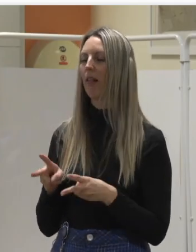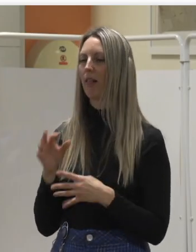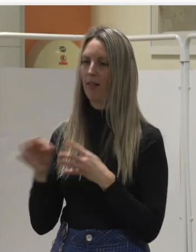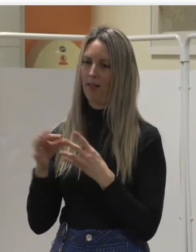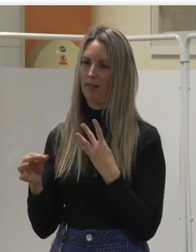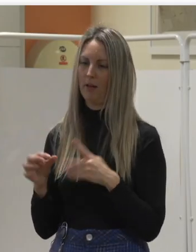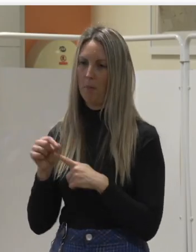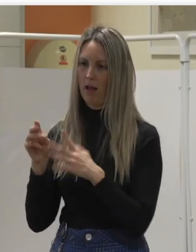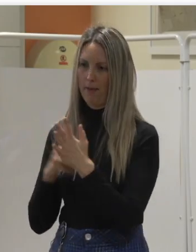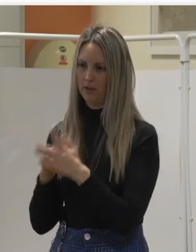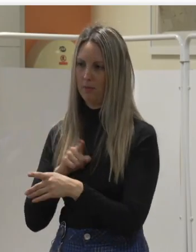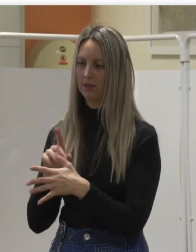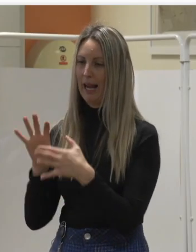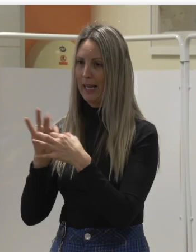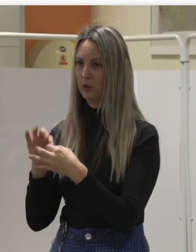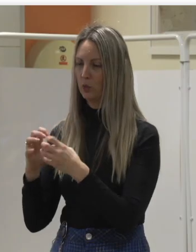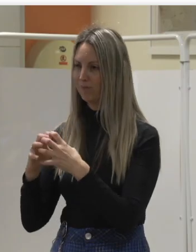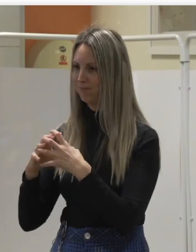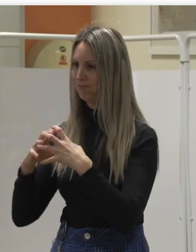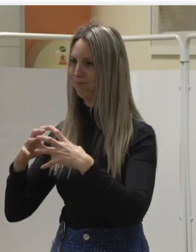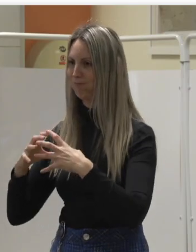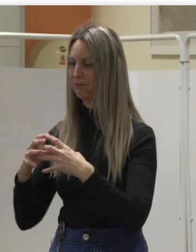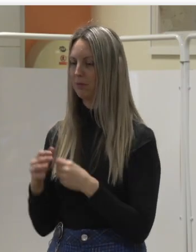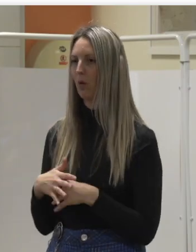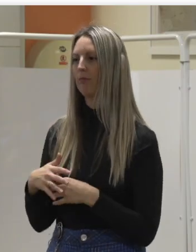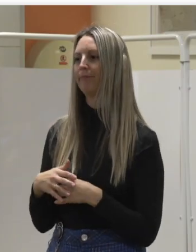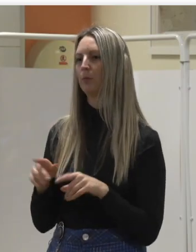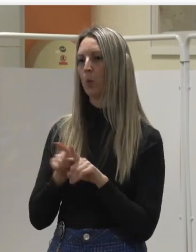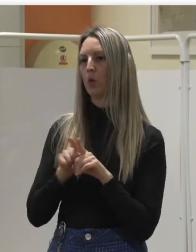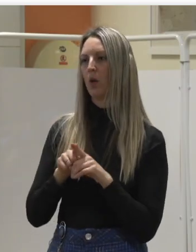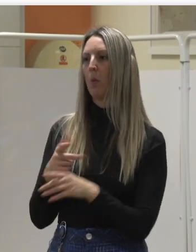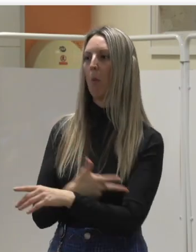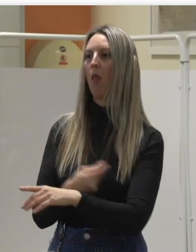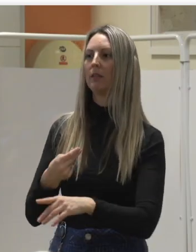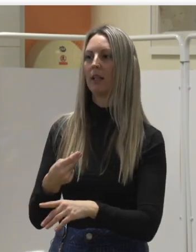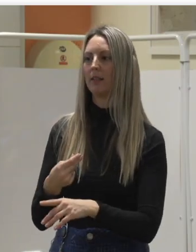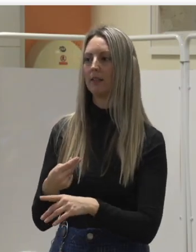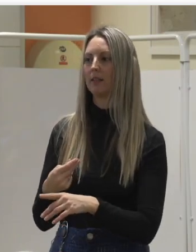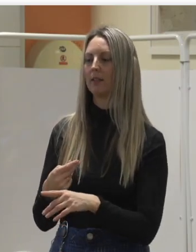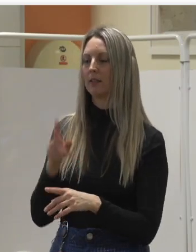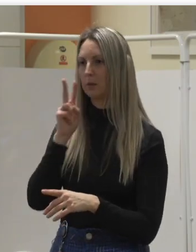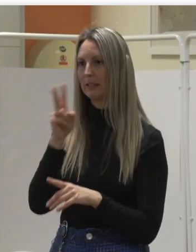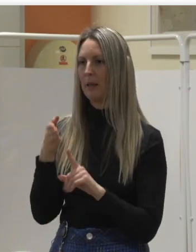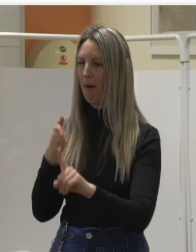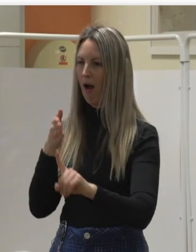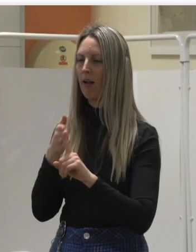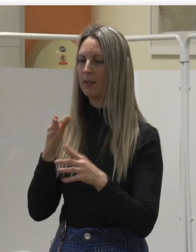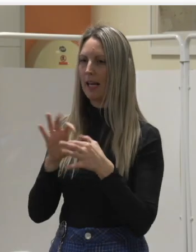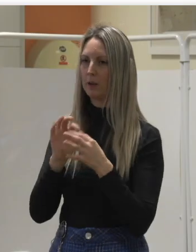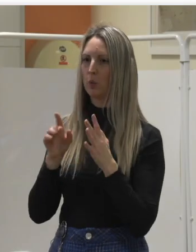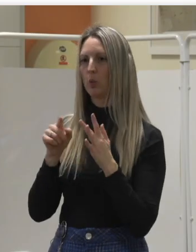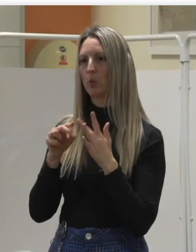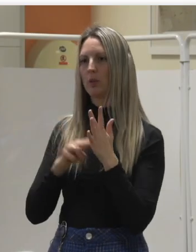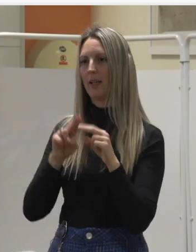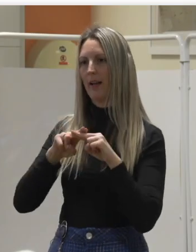And when we do blood tests after examination, we see that inflammation tests are abnormal. So we do